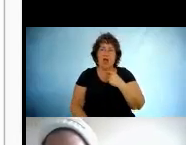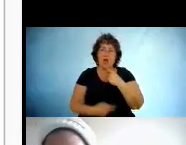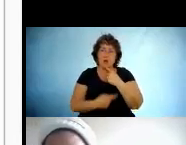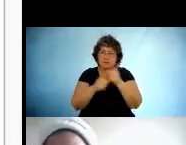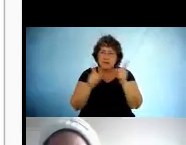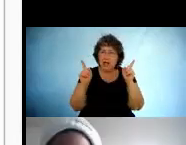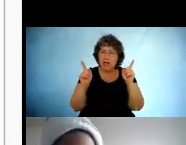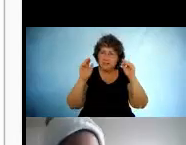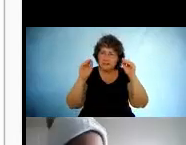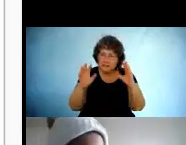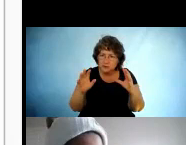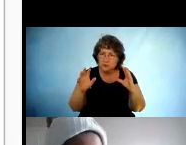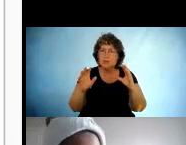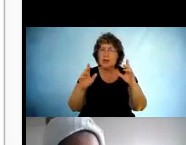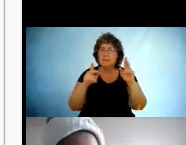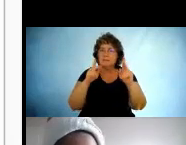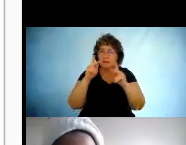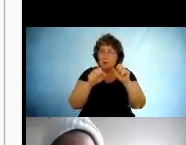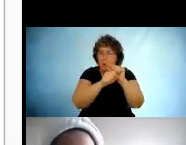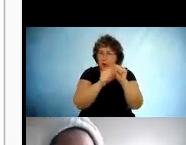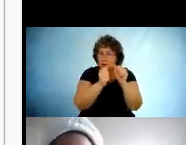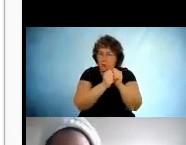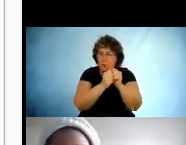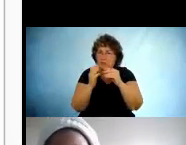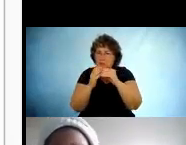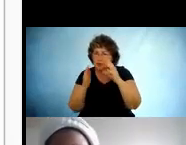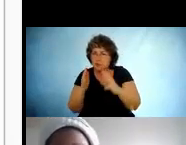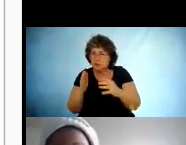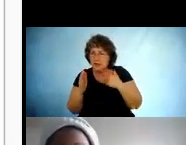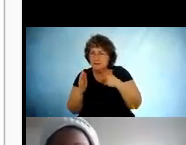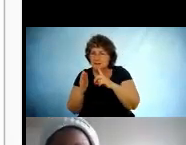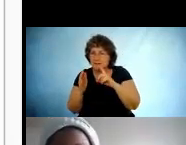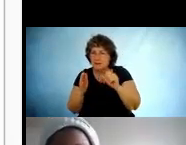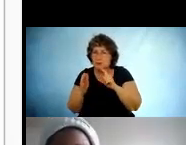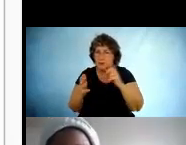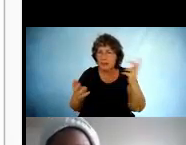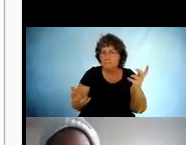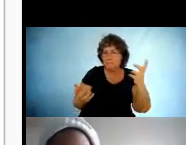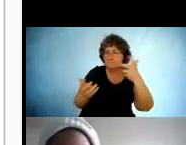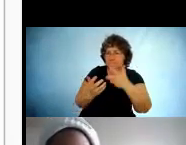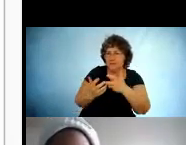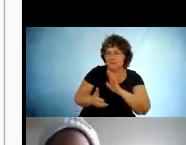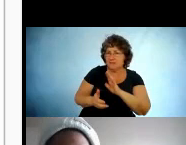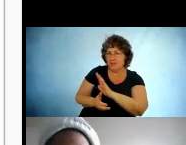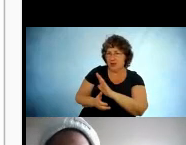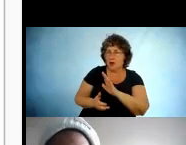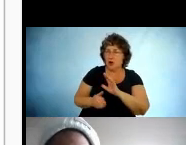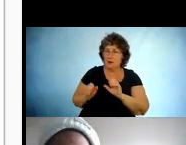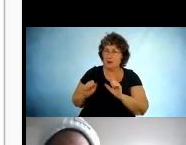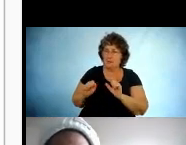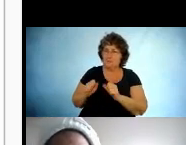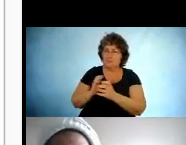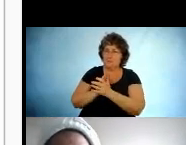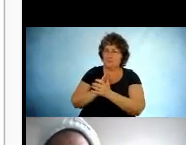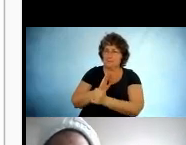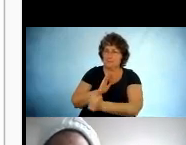disabilities was to just meet them where they're at. Because the person you see today is not who I started off as when I was first diagnosed